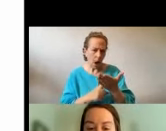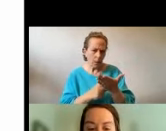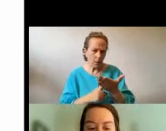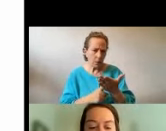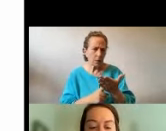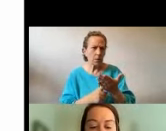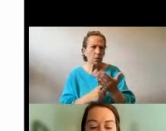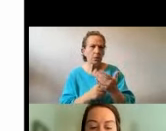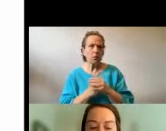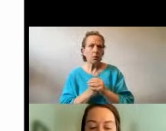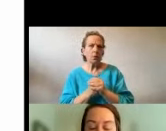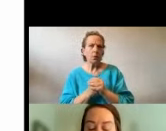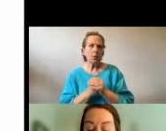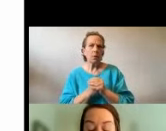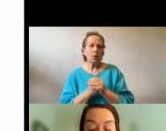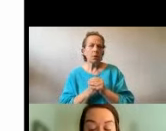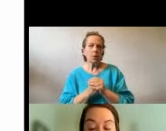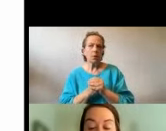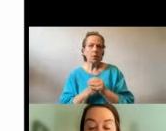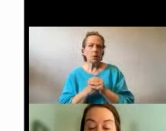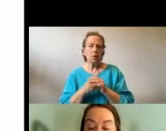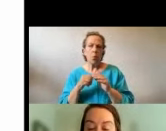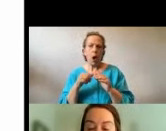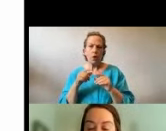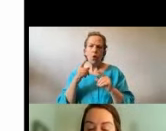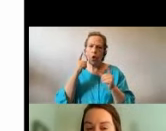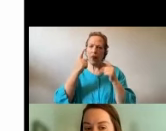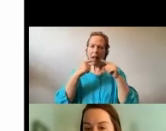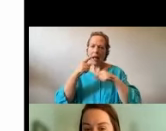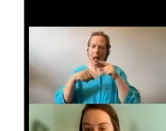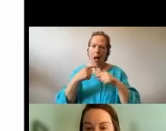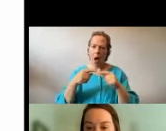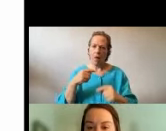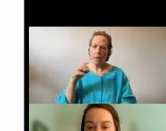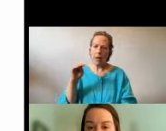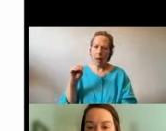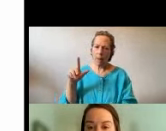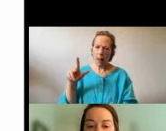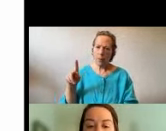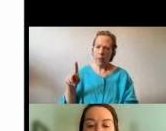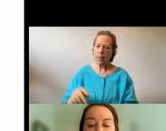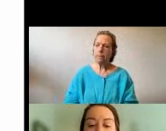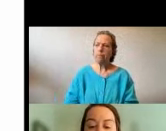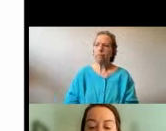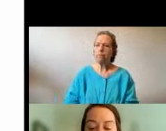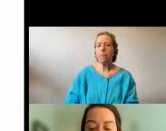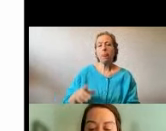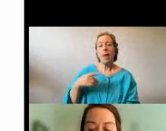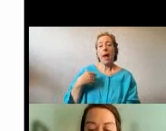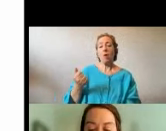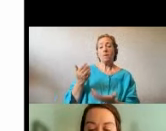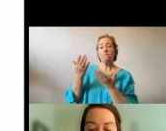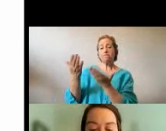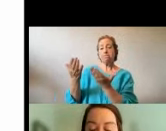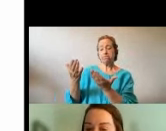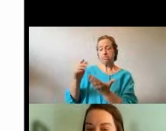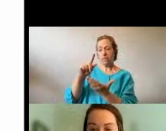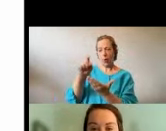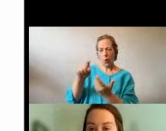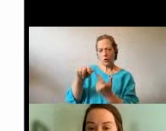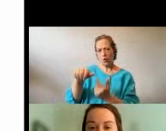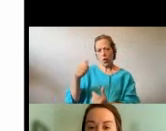starting or expanding a partnership, an MLP. I'm going to pose this question to the other 3 panelists, sort of